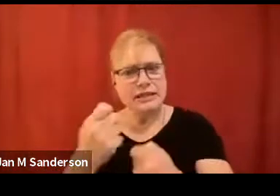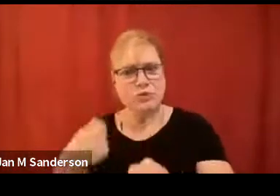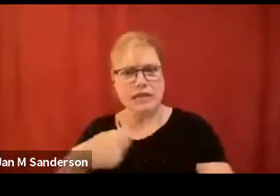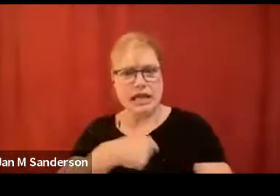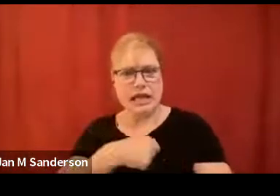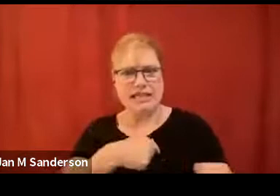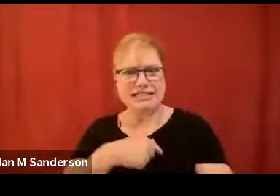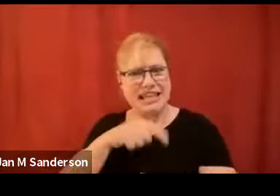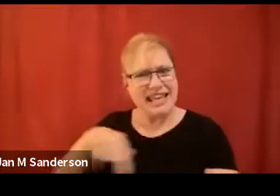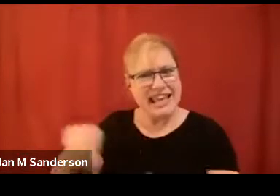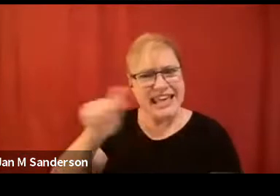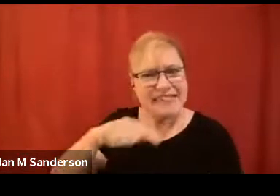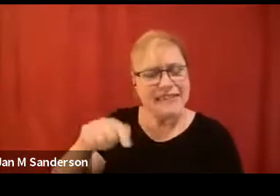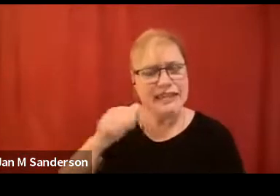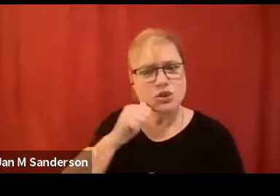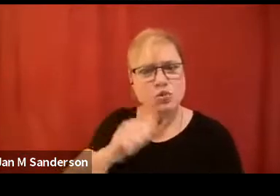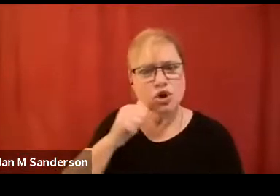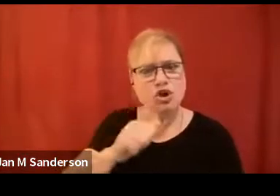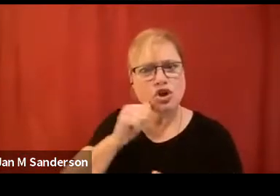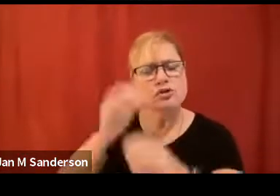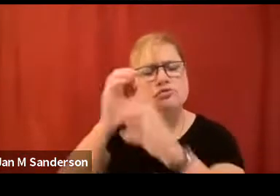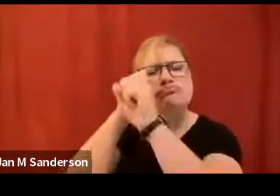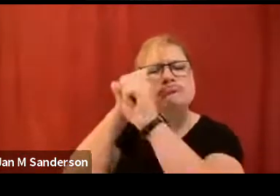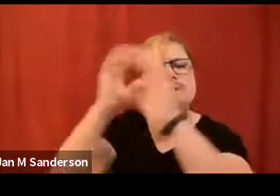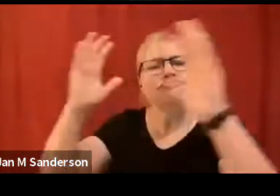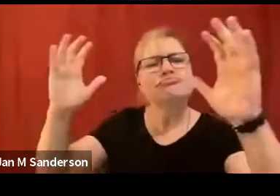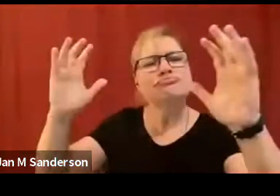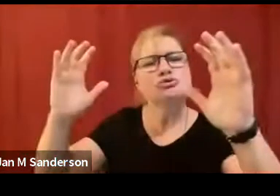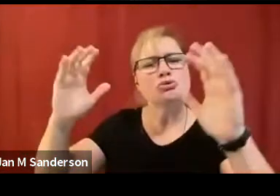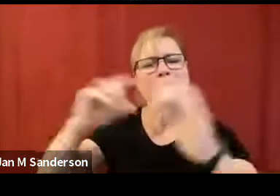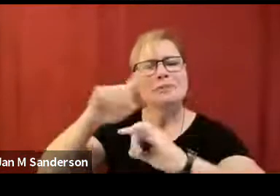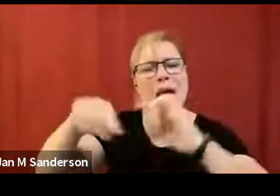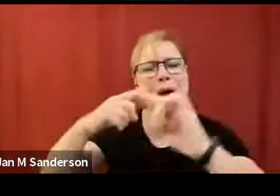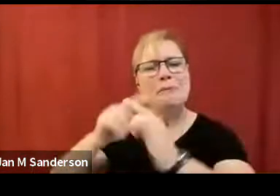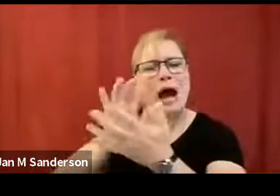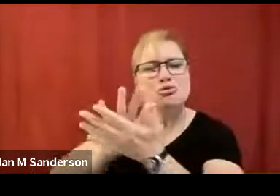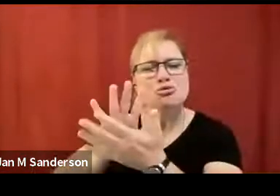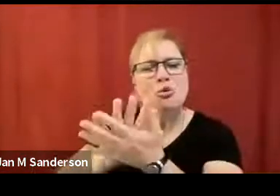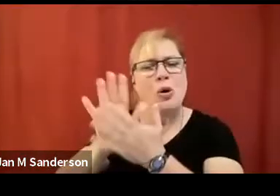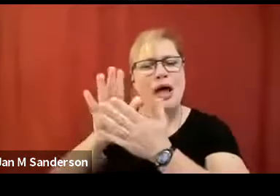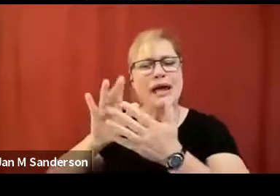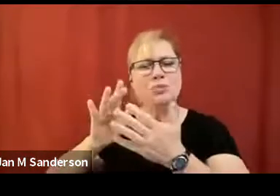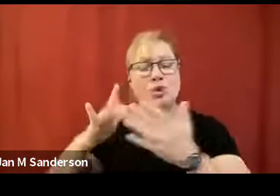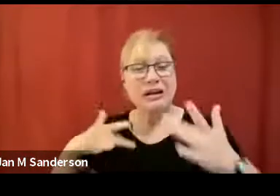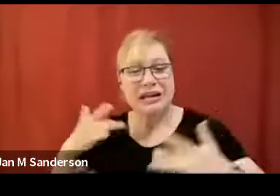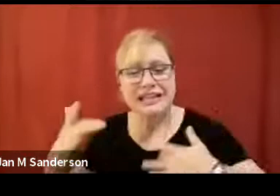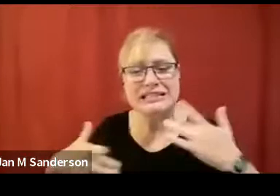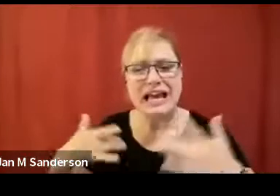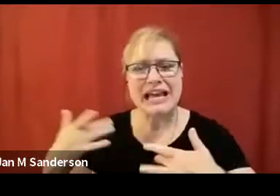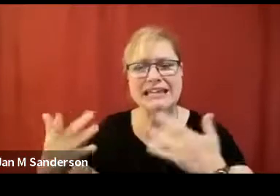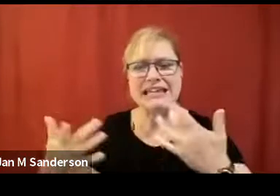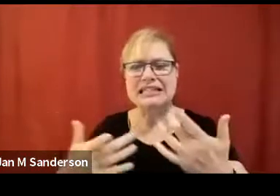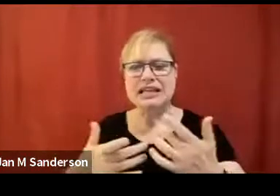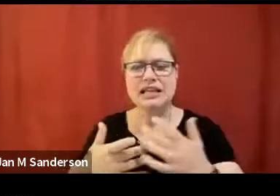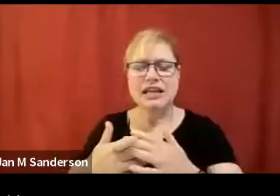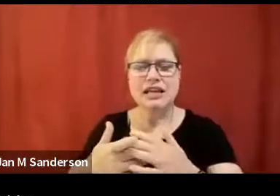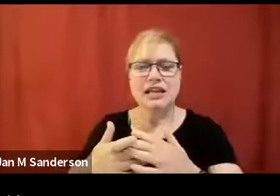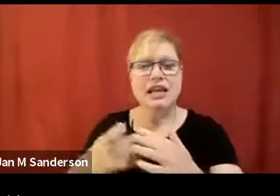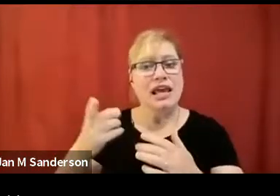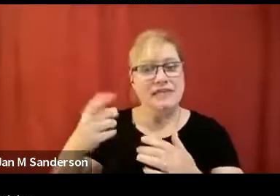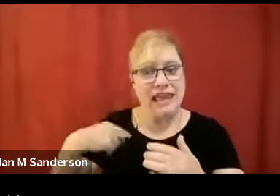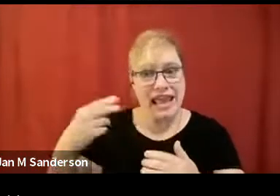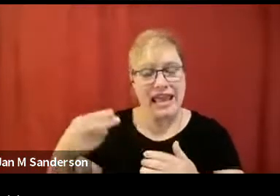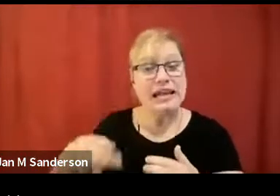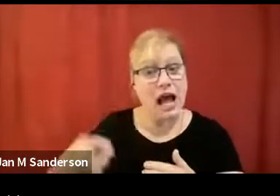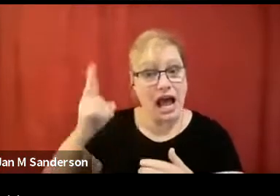who dreamed about what school could possibly be for them one day, because of dealing with a high percentage in the